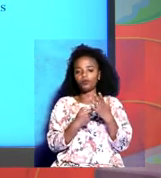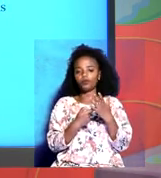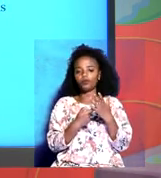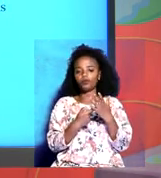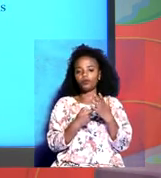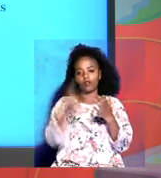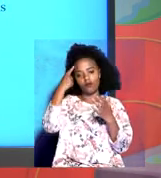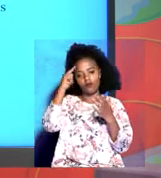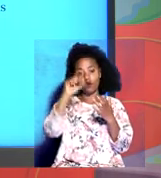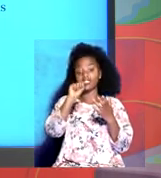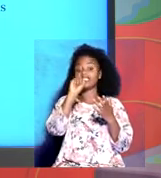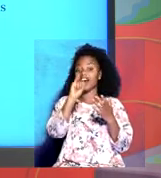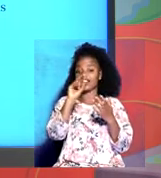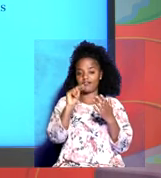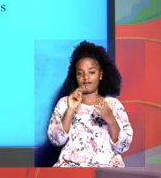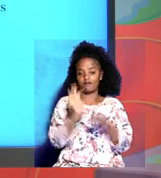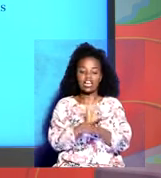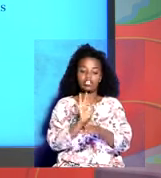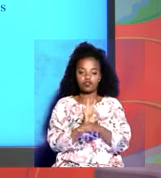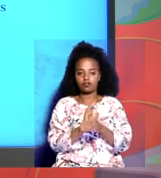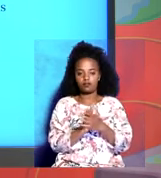for sine function,